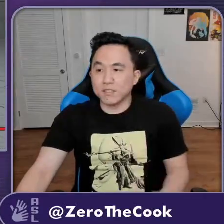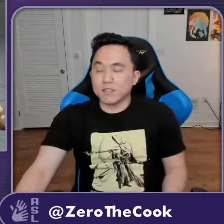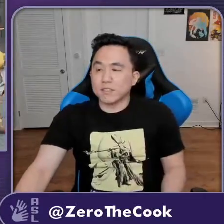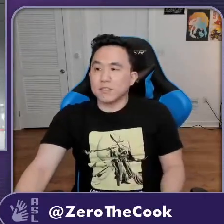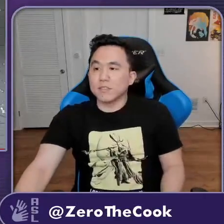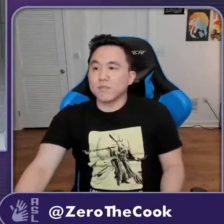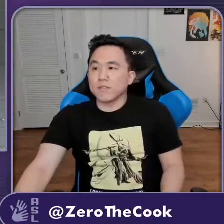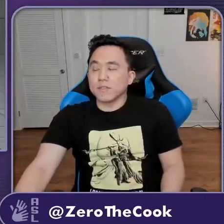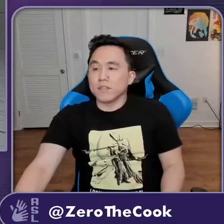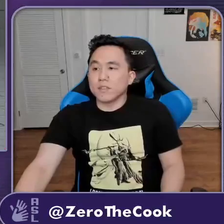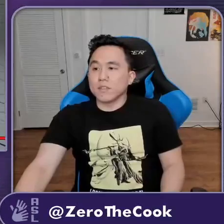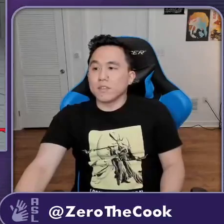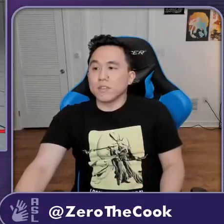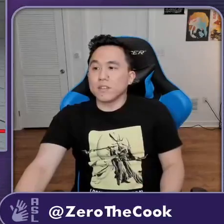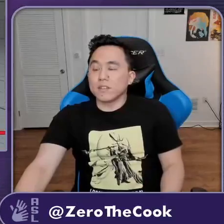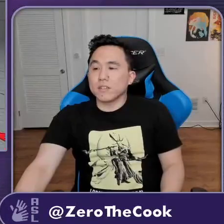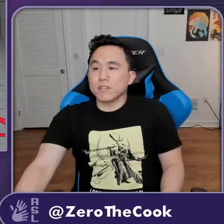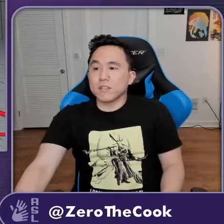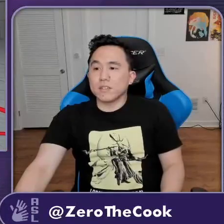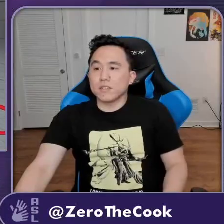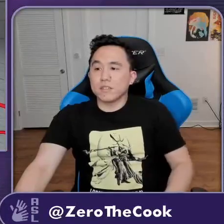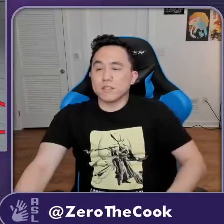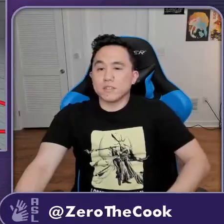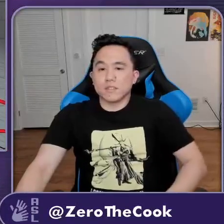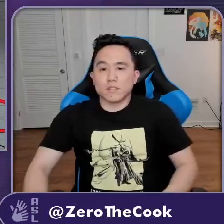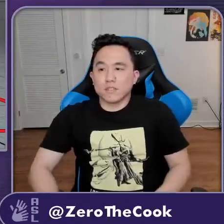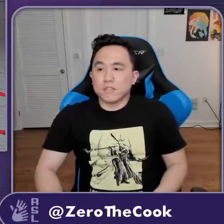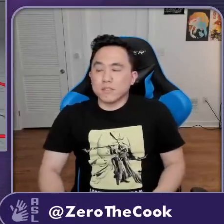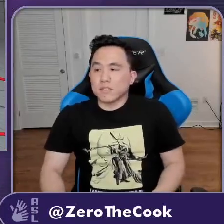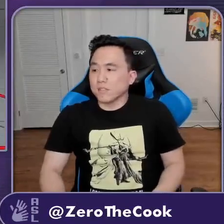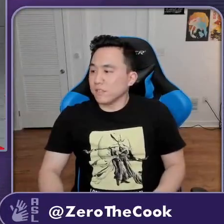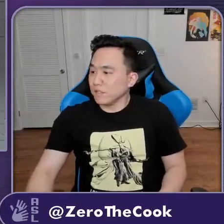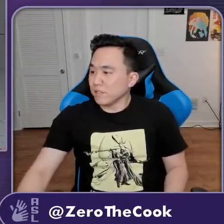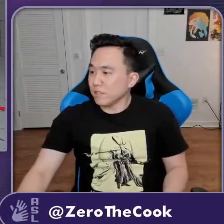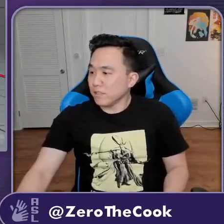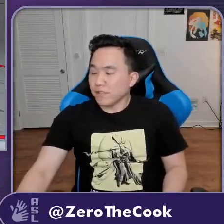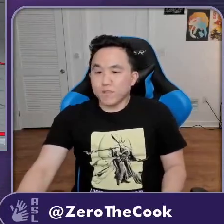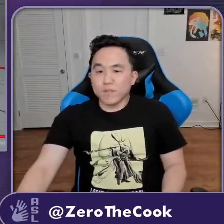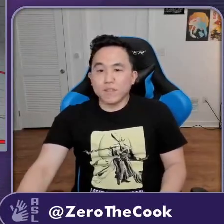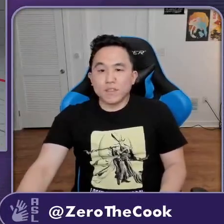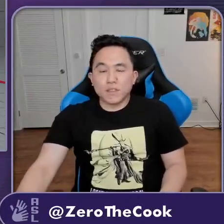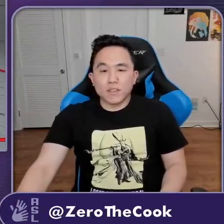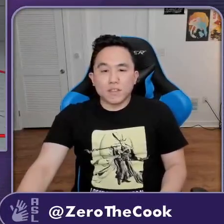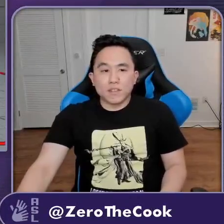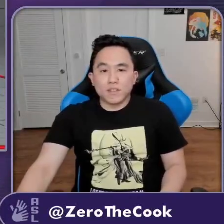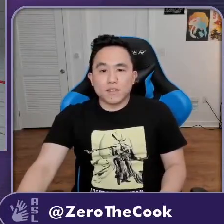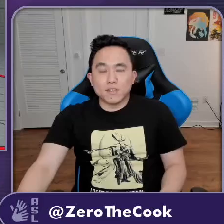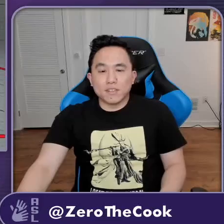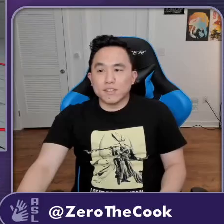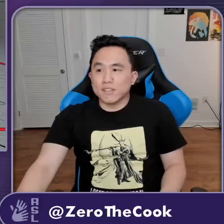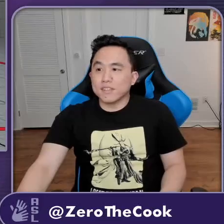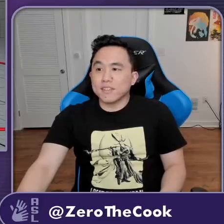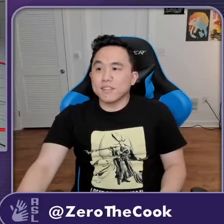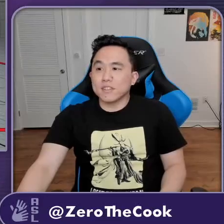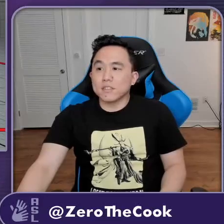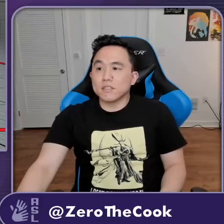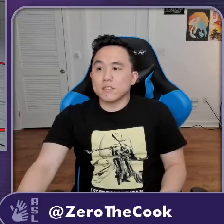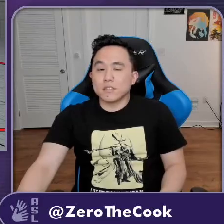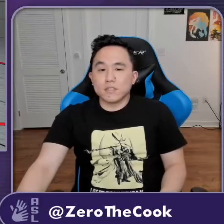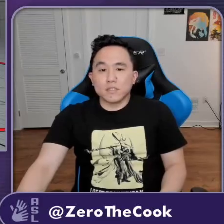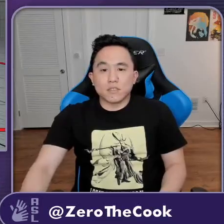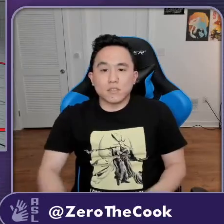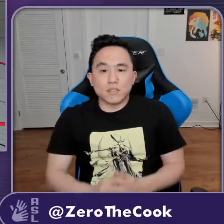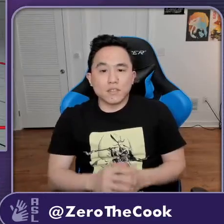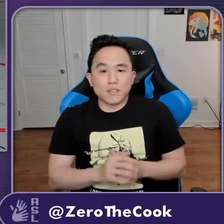outside of the vanity step jump-ins like that, I don't know how much airtime they've actually been spending. It's been mostly